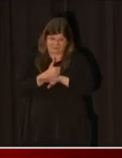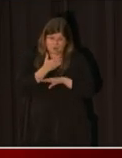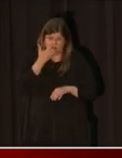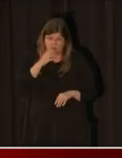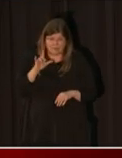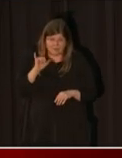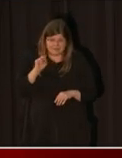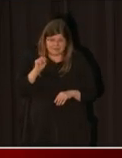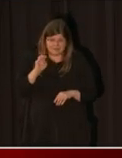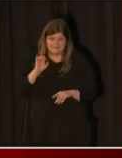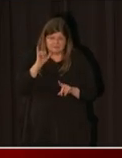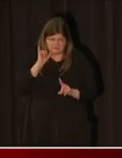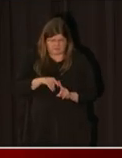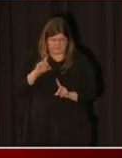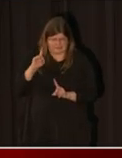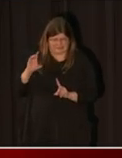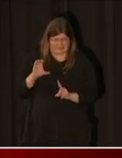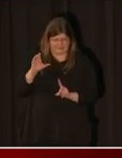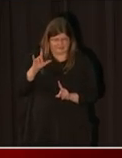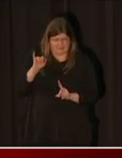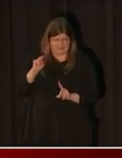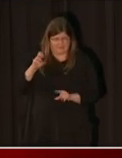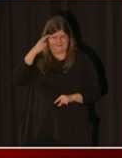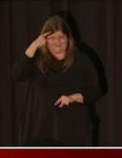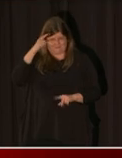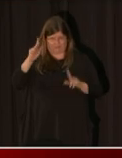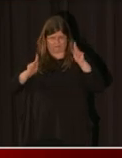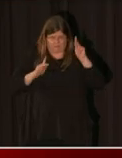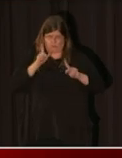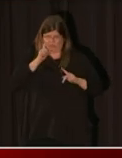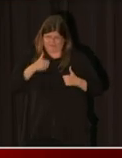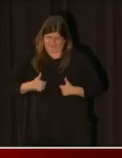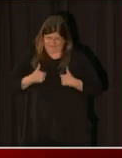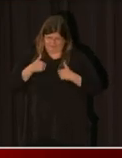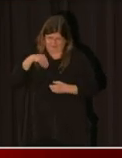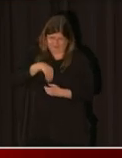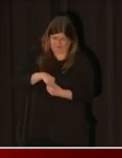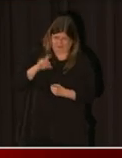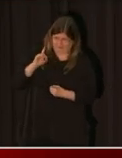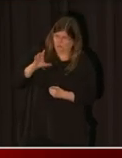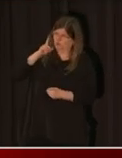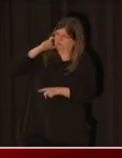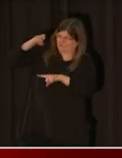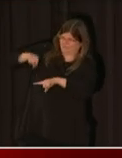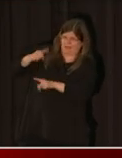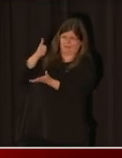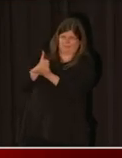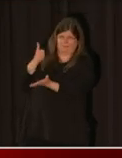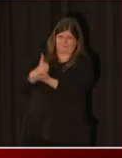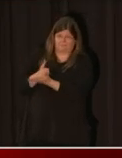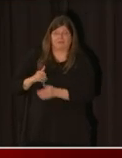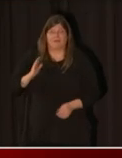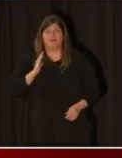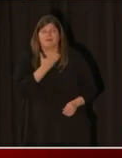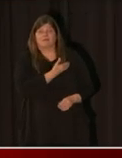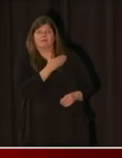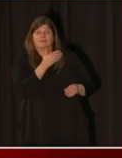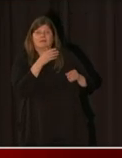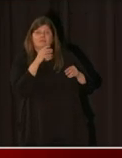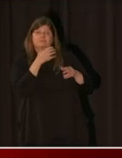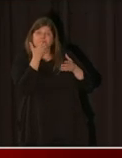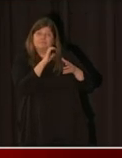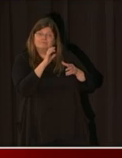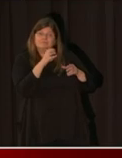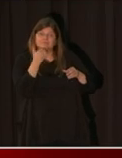free people who live in the district who need help. Our hotline is focused on people who are quarantined or